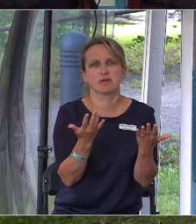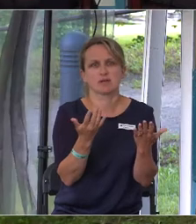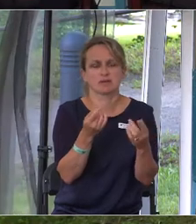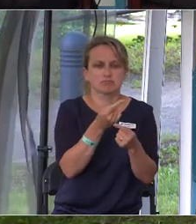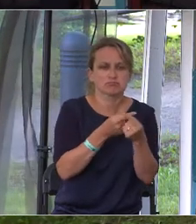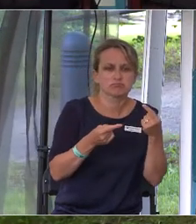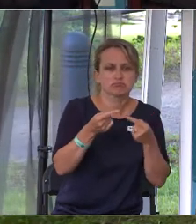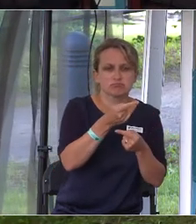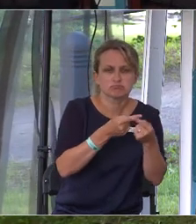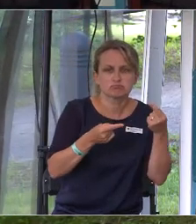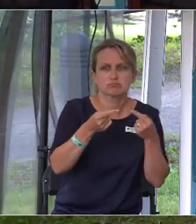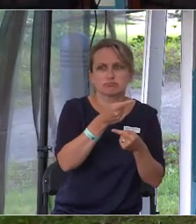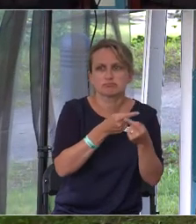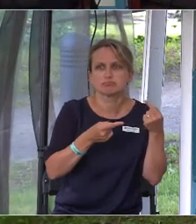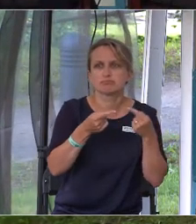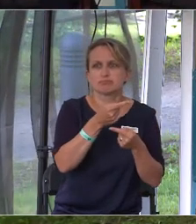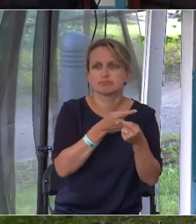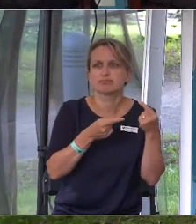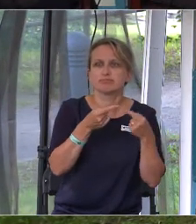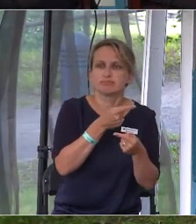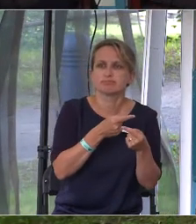this is a result that